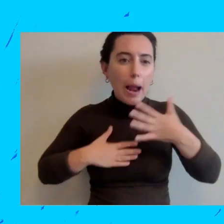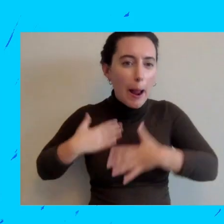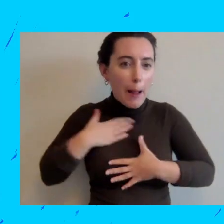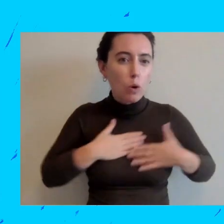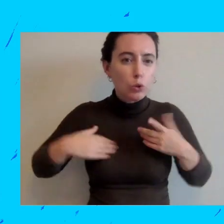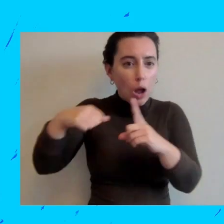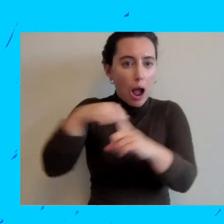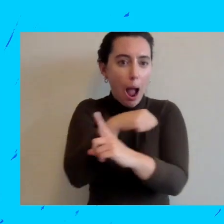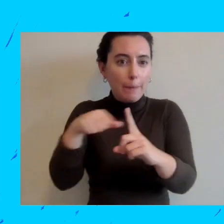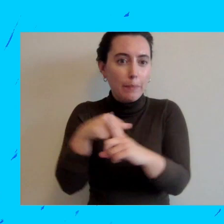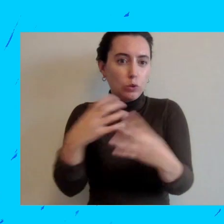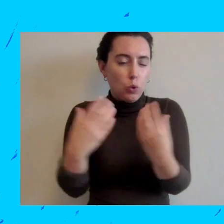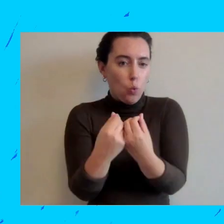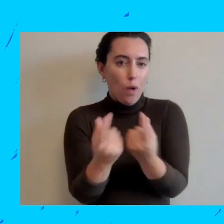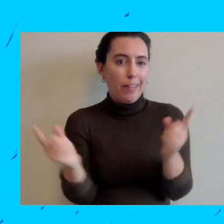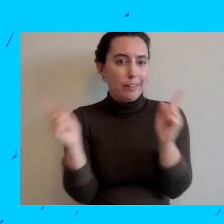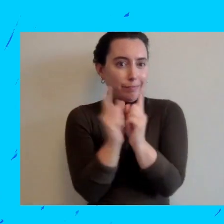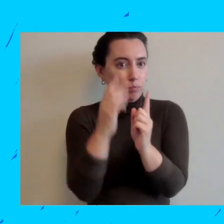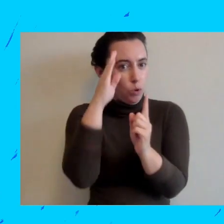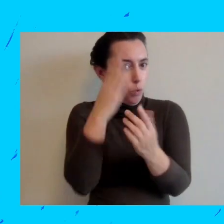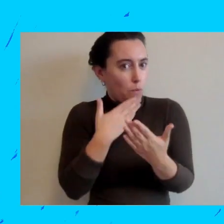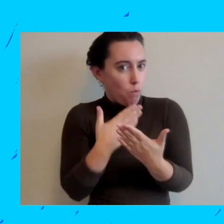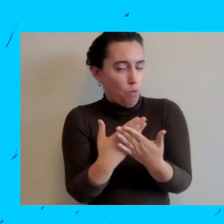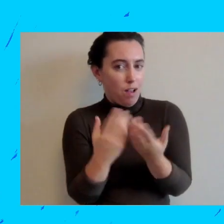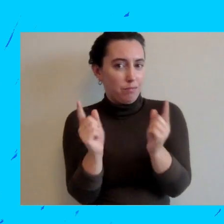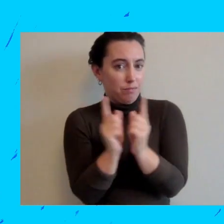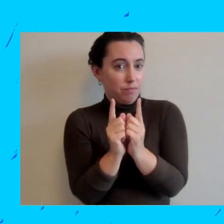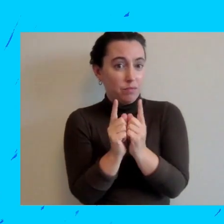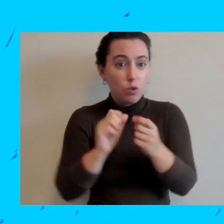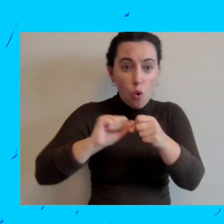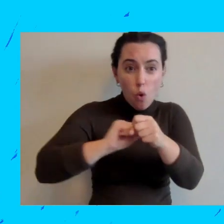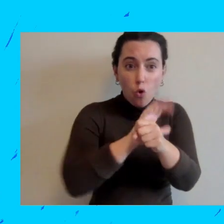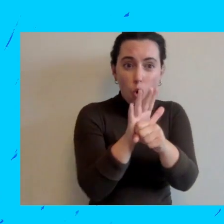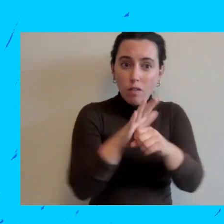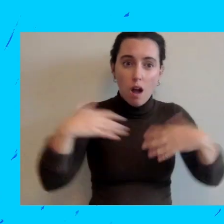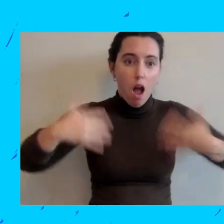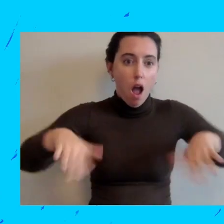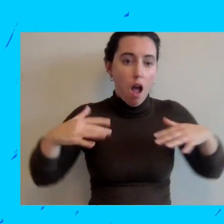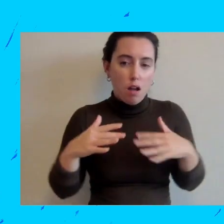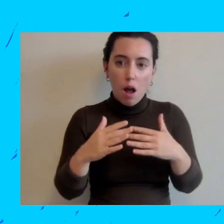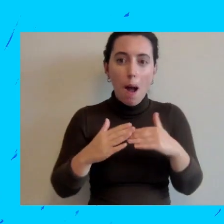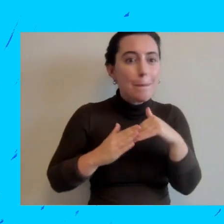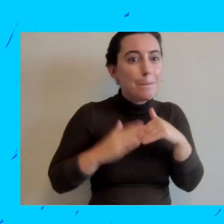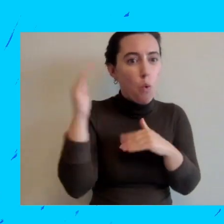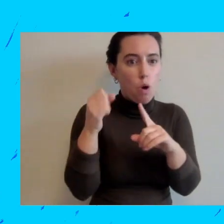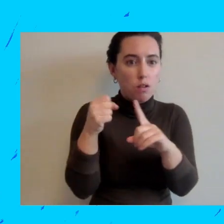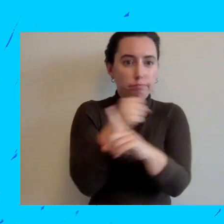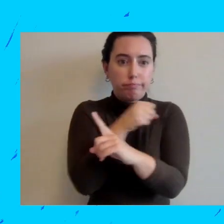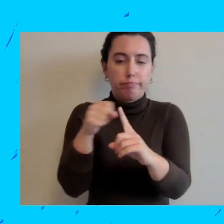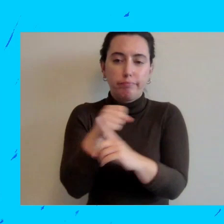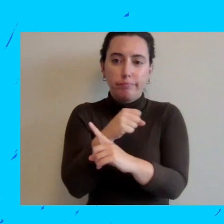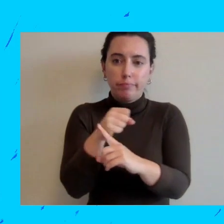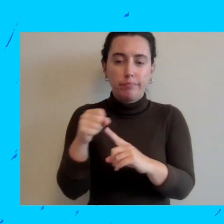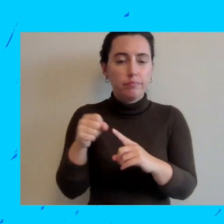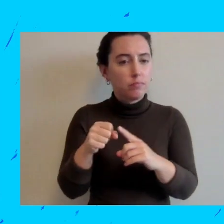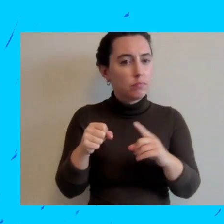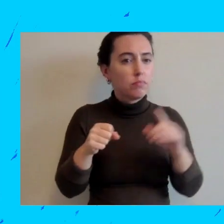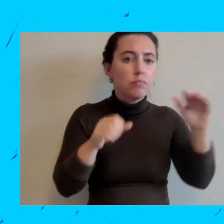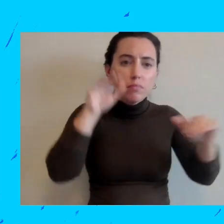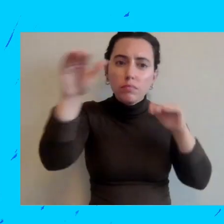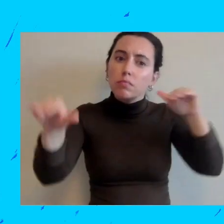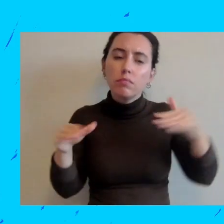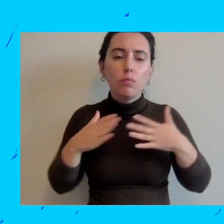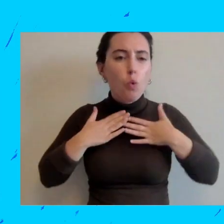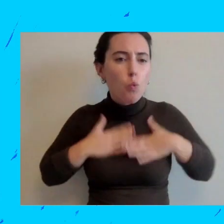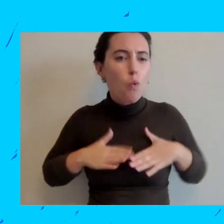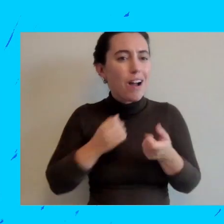partner. Unfortunately, we know that the pandemic made this much worse. We're calling for a safe environment, free from harm and violence,